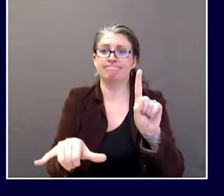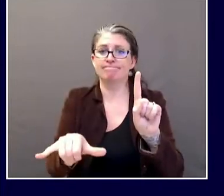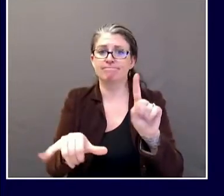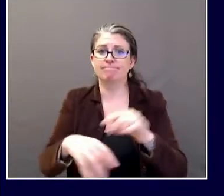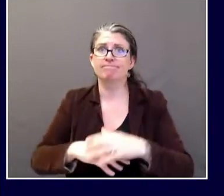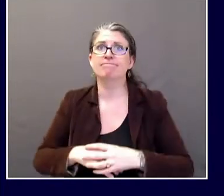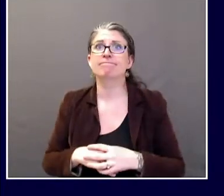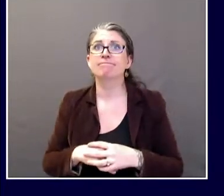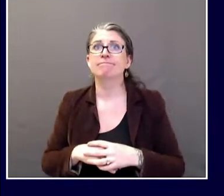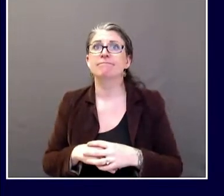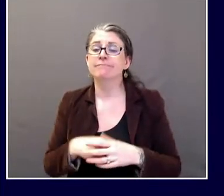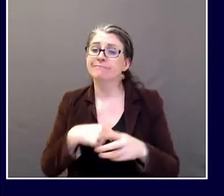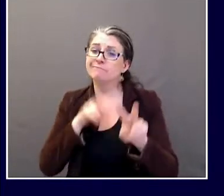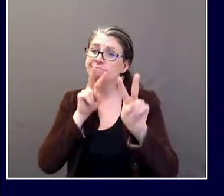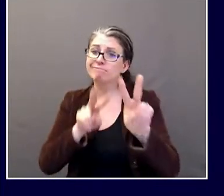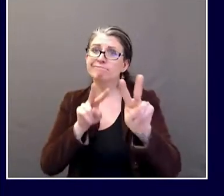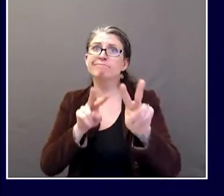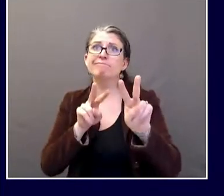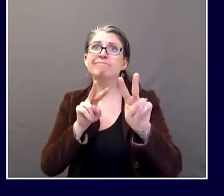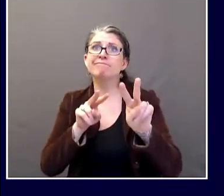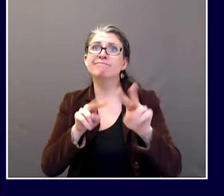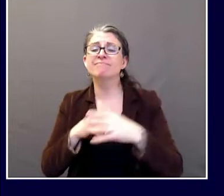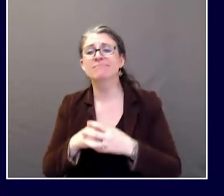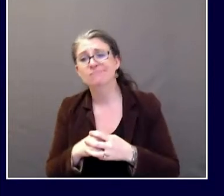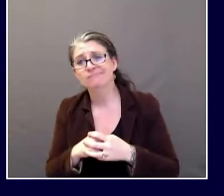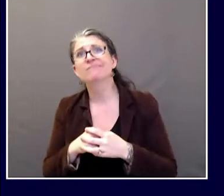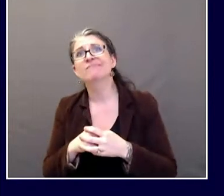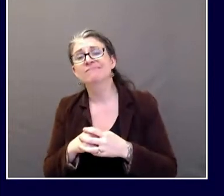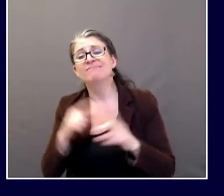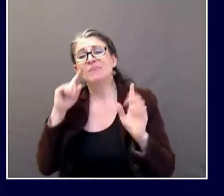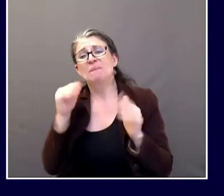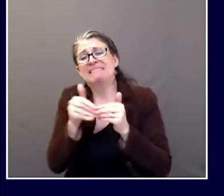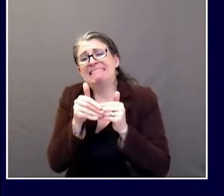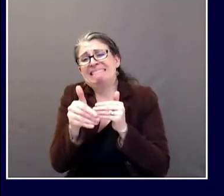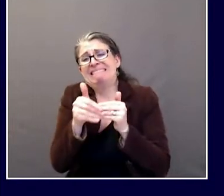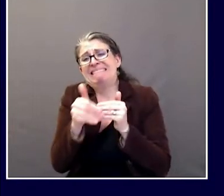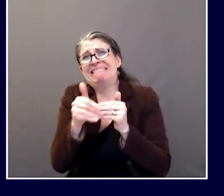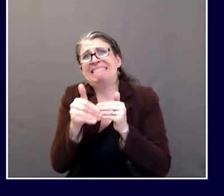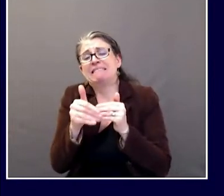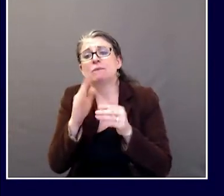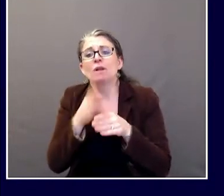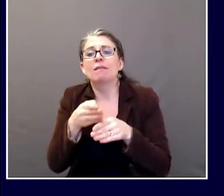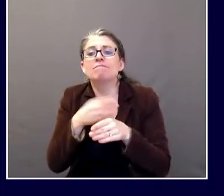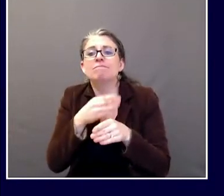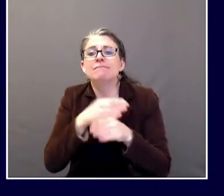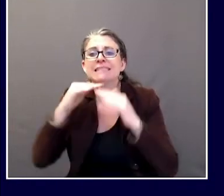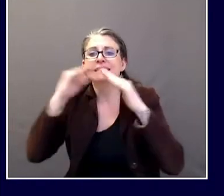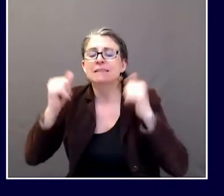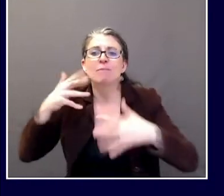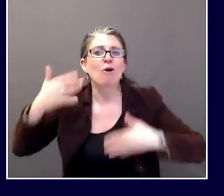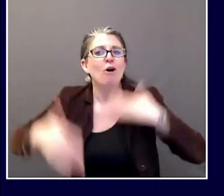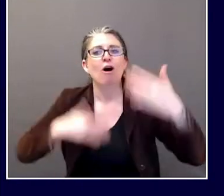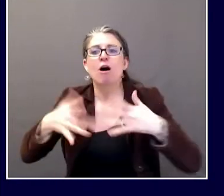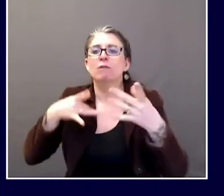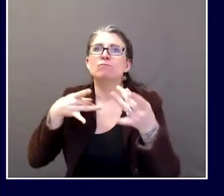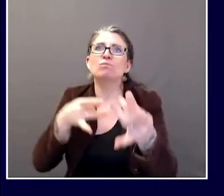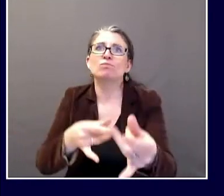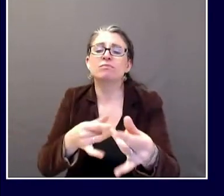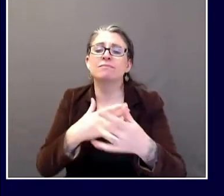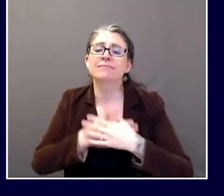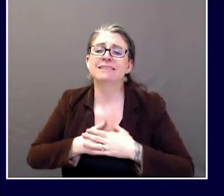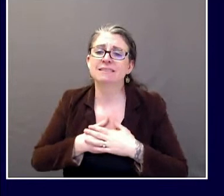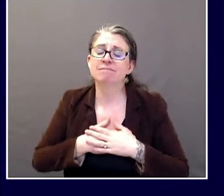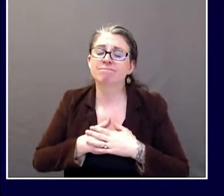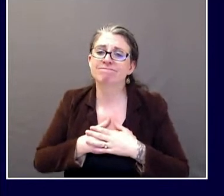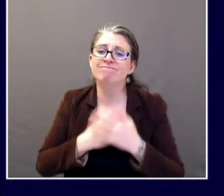better before not too long, but in that meantime, I ask everyone again to bear with us. We hear your concerns.